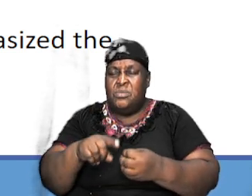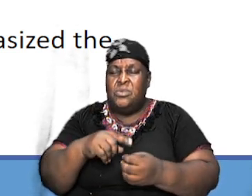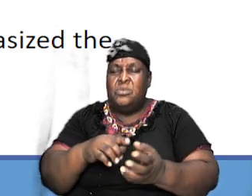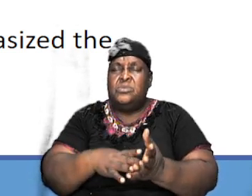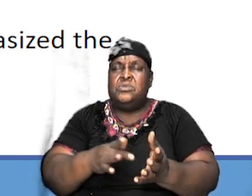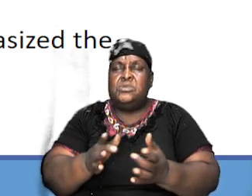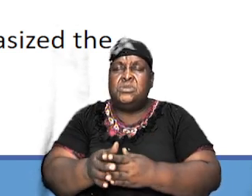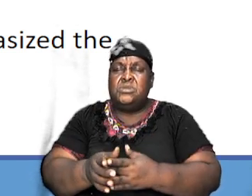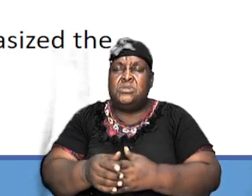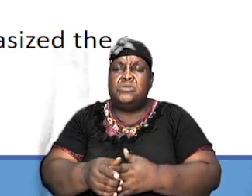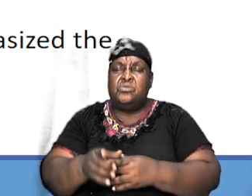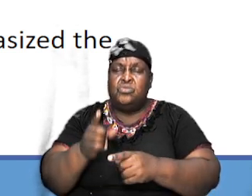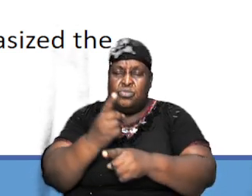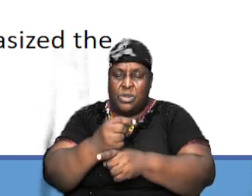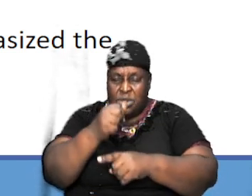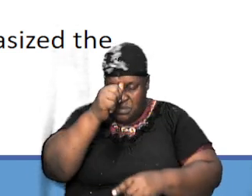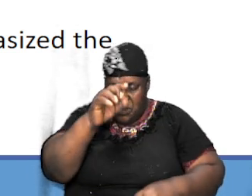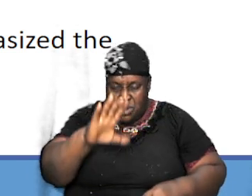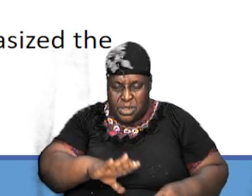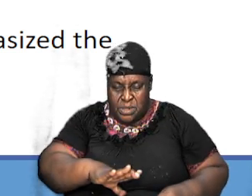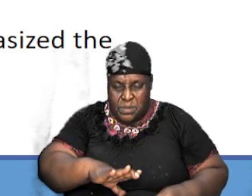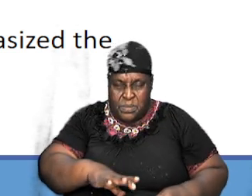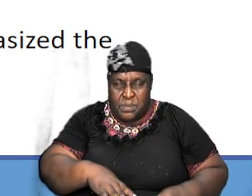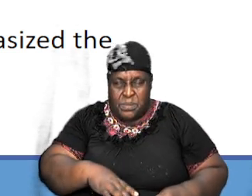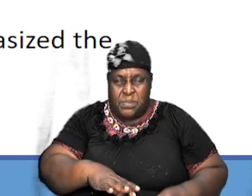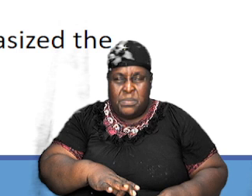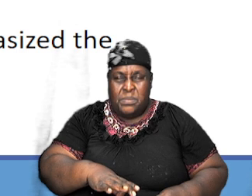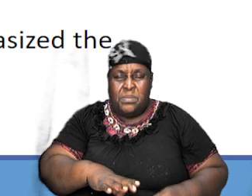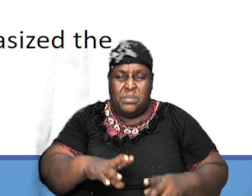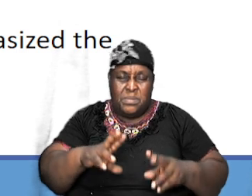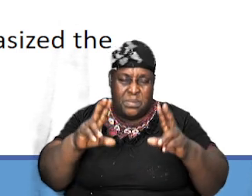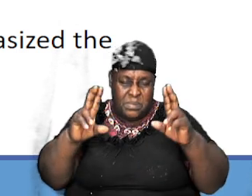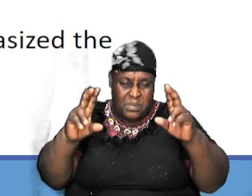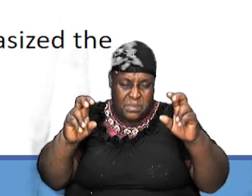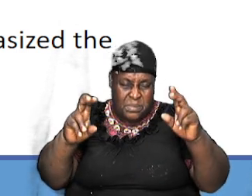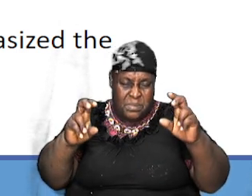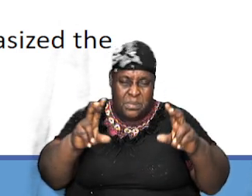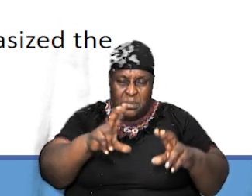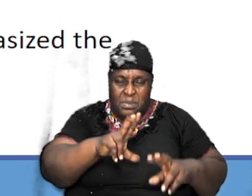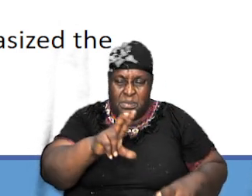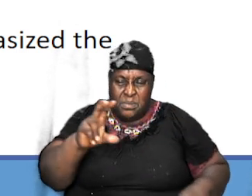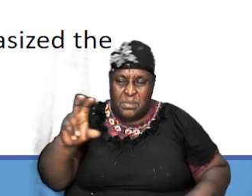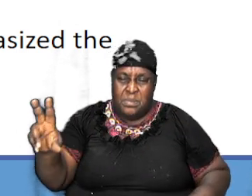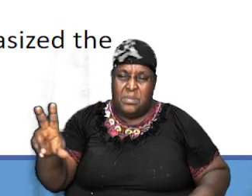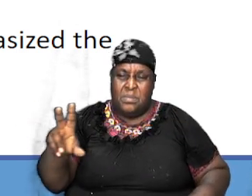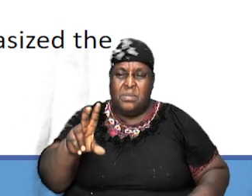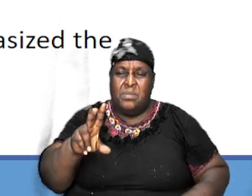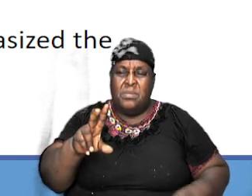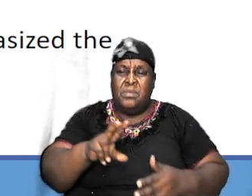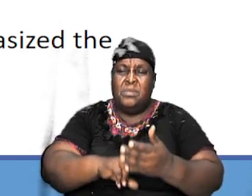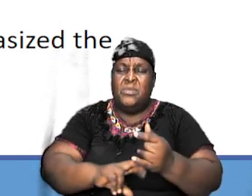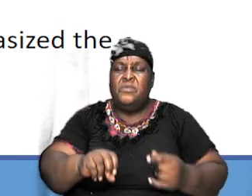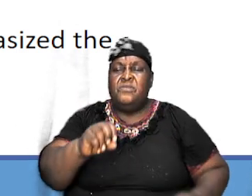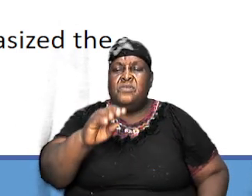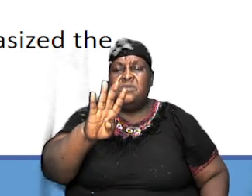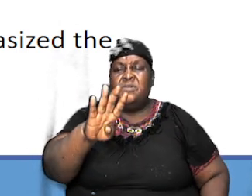man. The key verse in Luke is Luke 23, verse 47. We can turn to